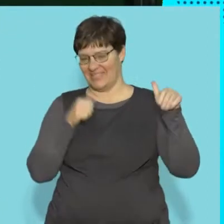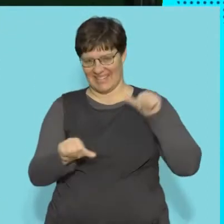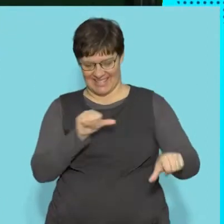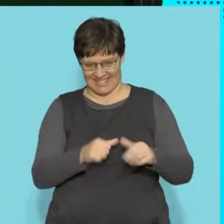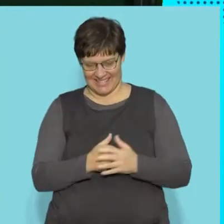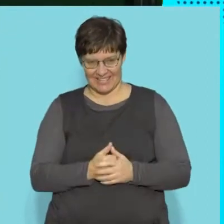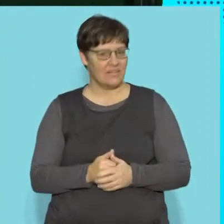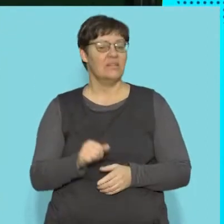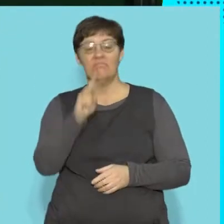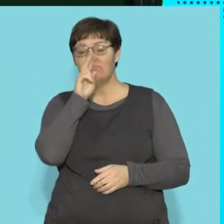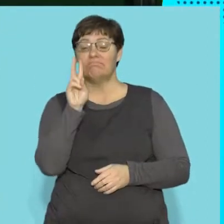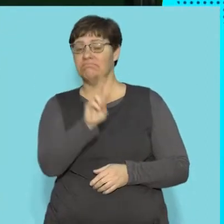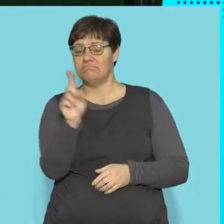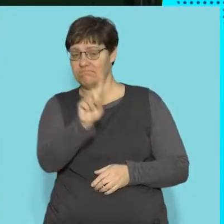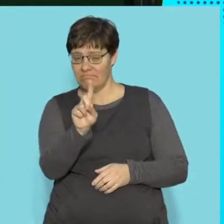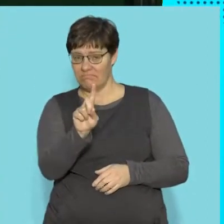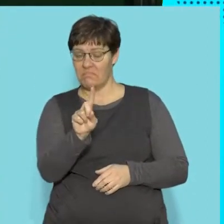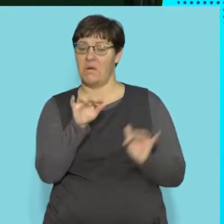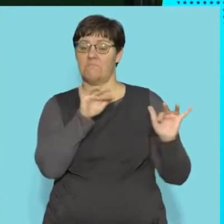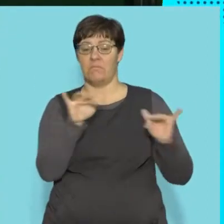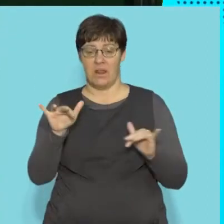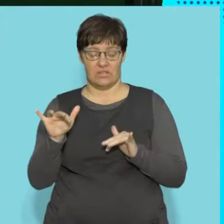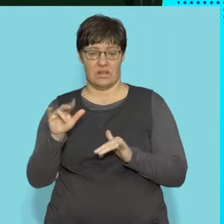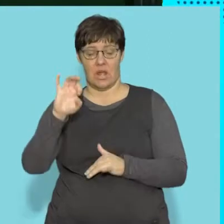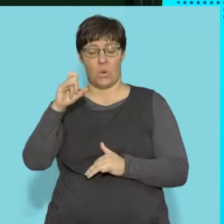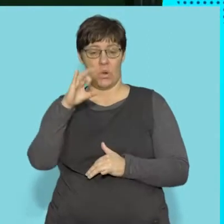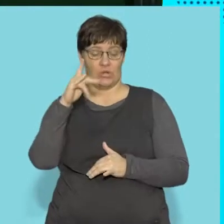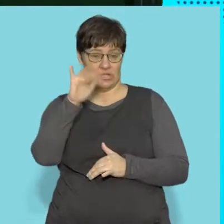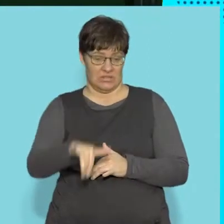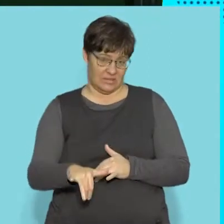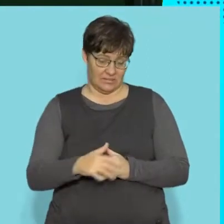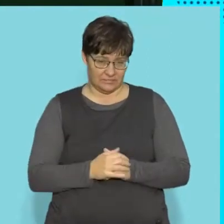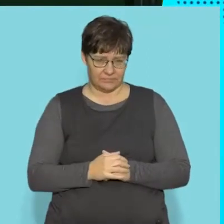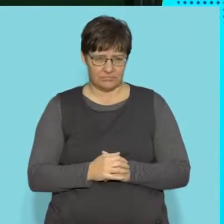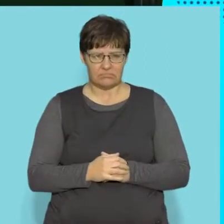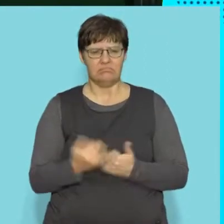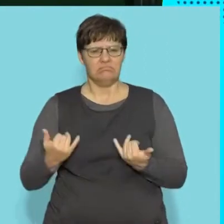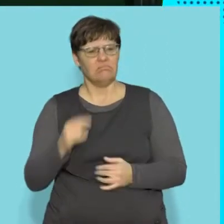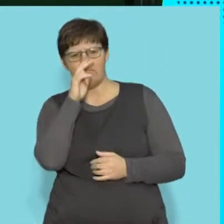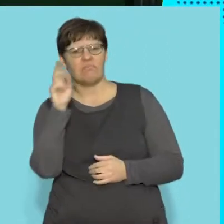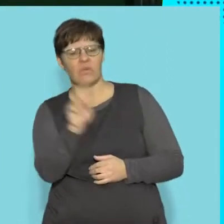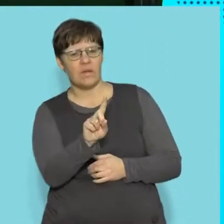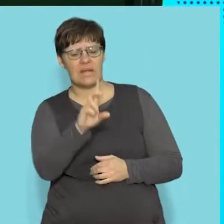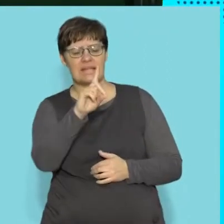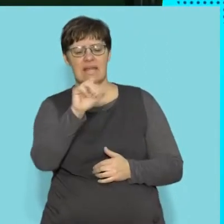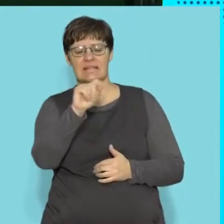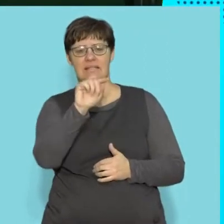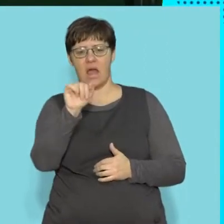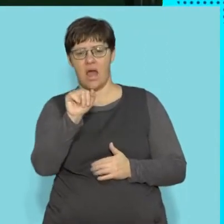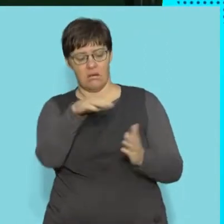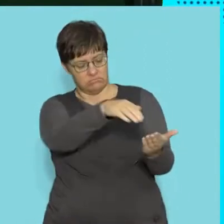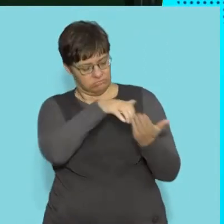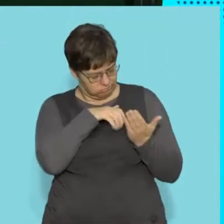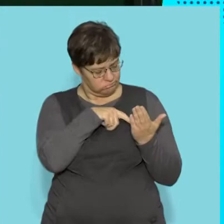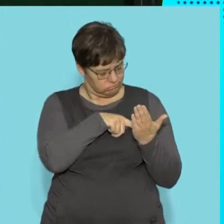are looking at population ecology, and we're looking at how to do data response